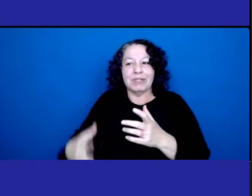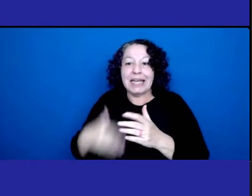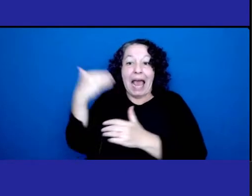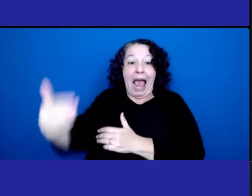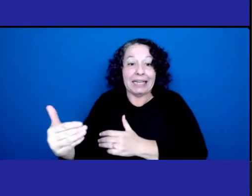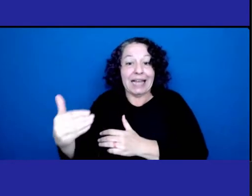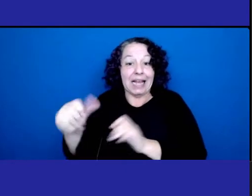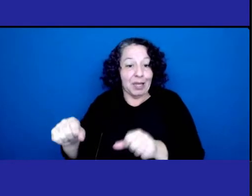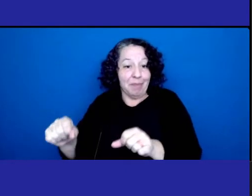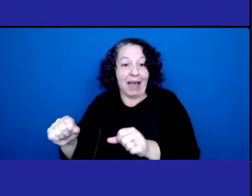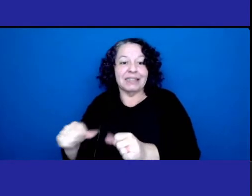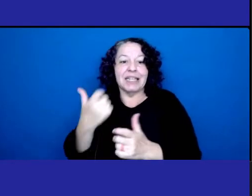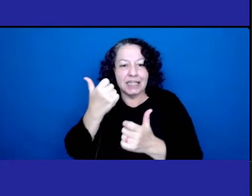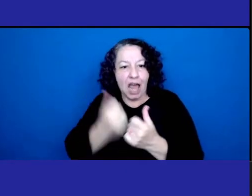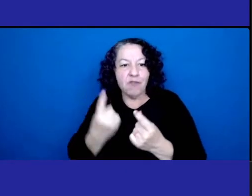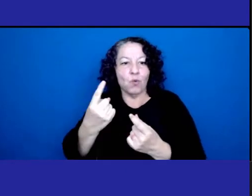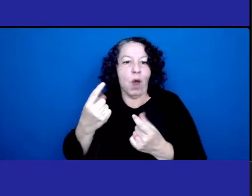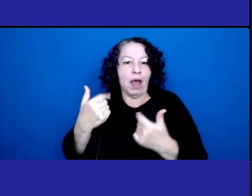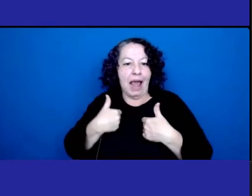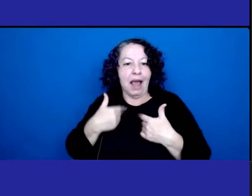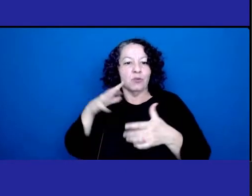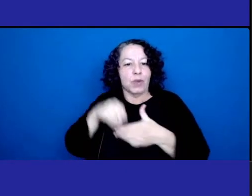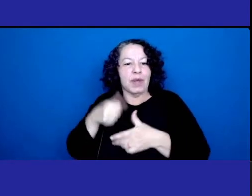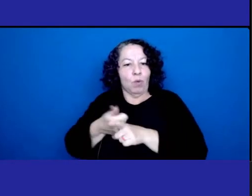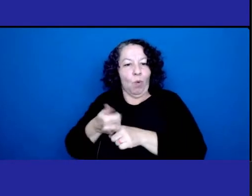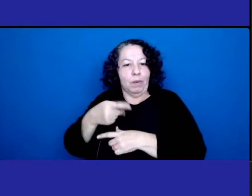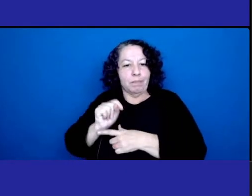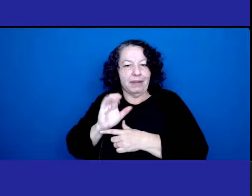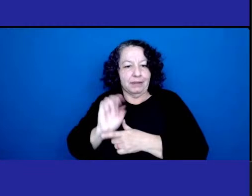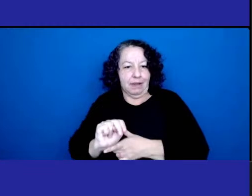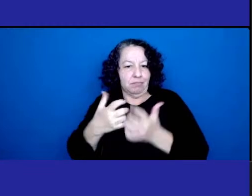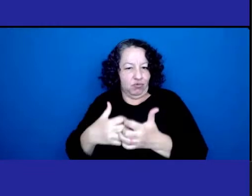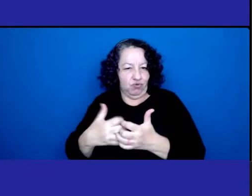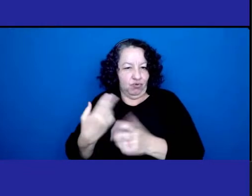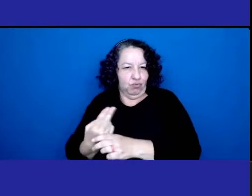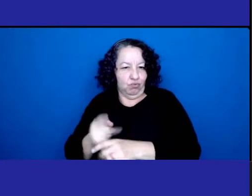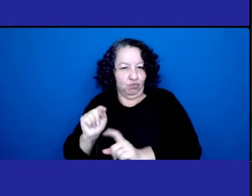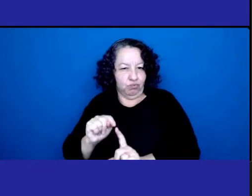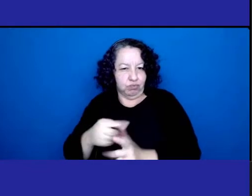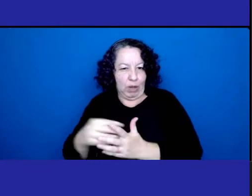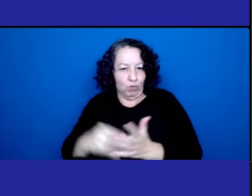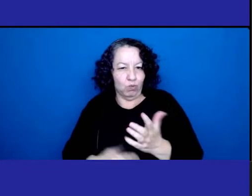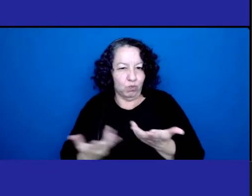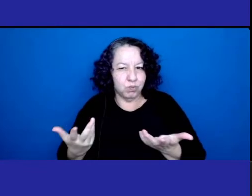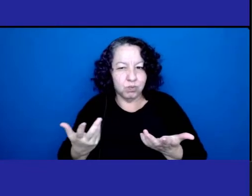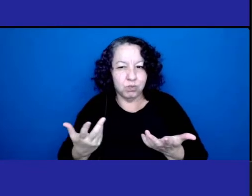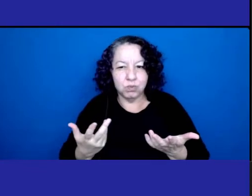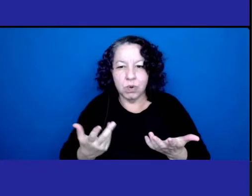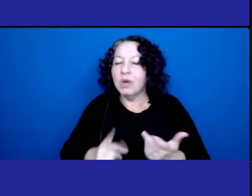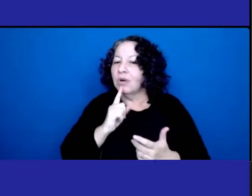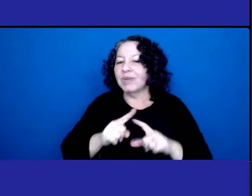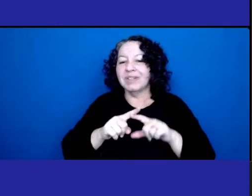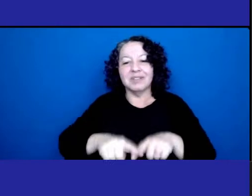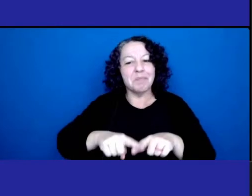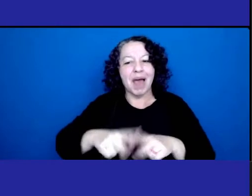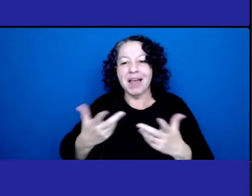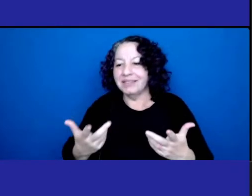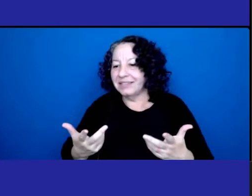PET scan. So it's not I think it really depends how